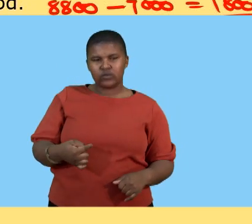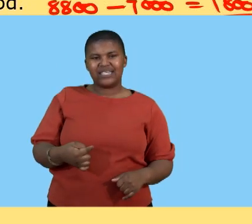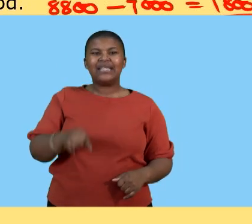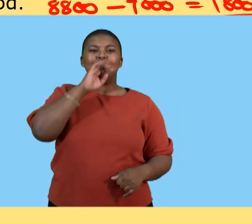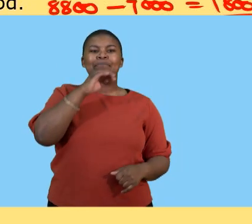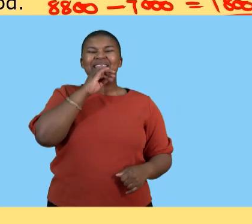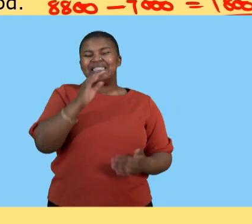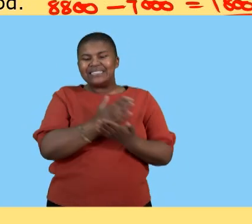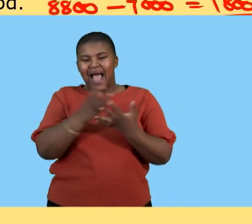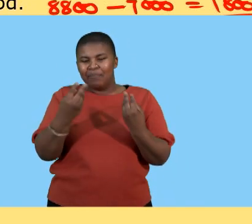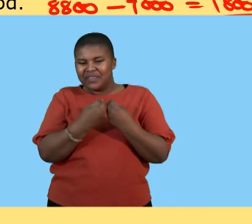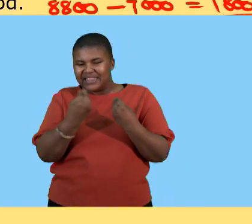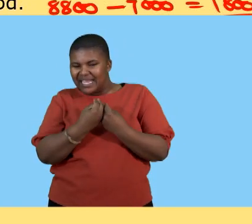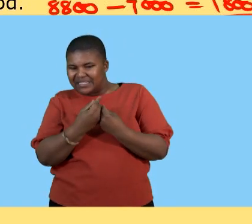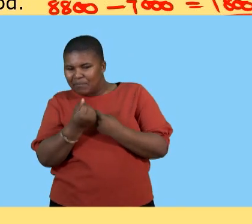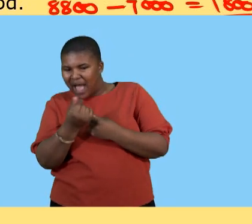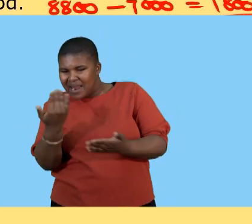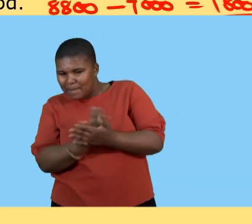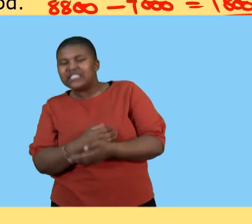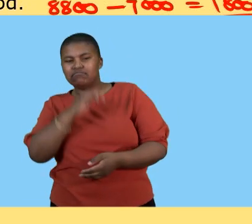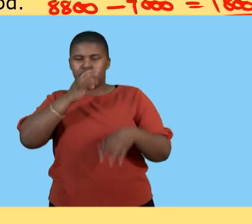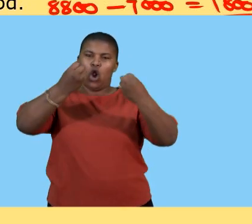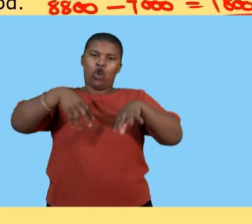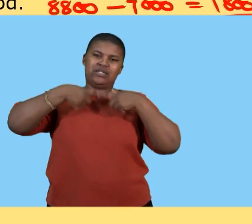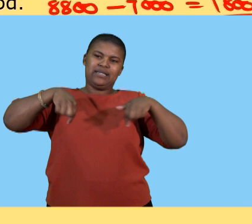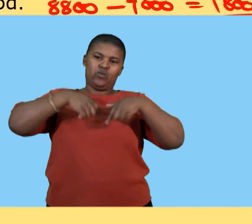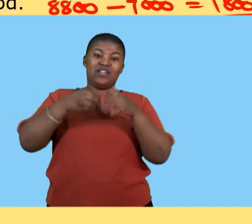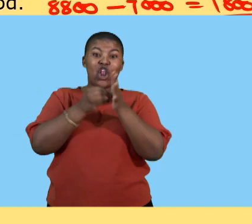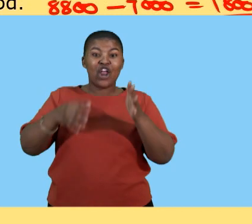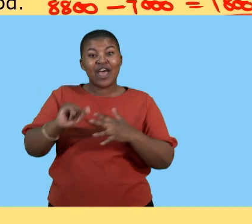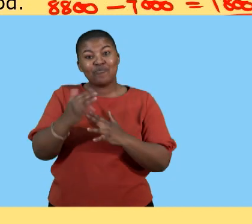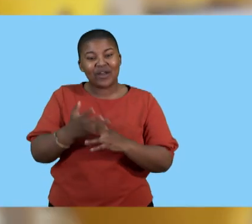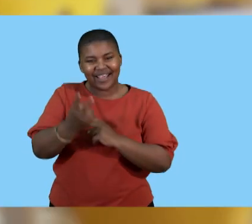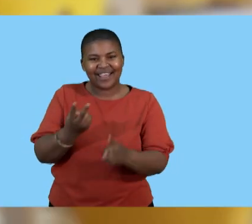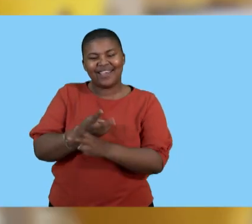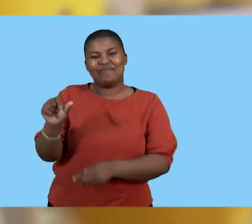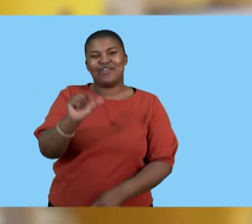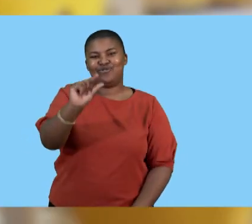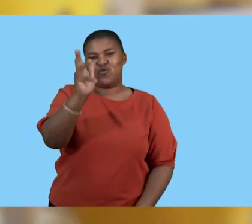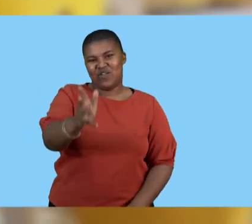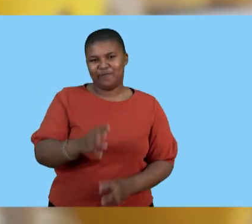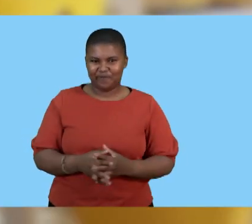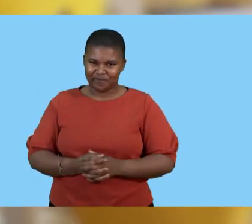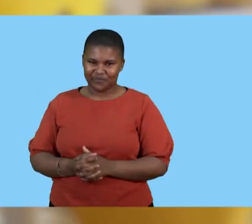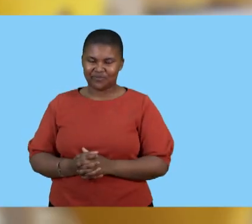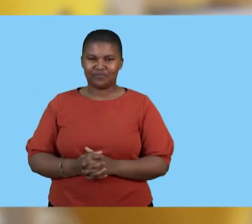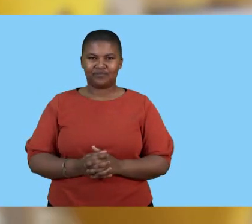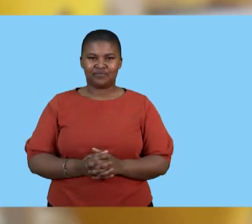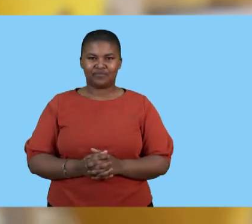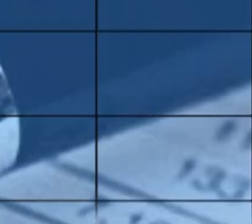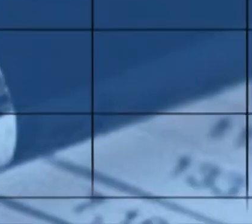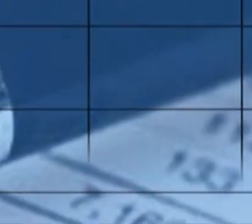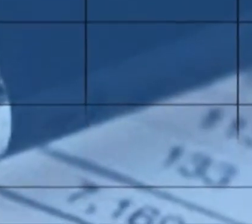covered, therefore, becomes our loss of stock due to fire. Dear learners, let's go for a net break, and I'll see you shortly.